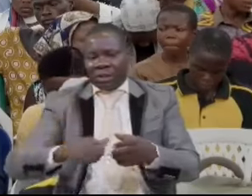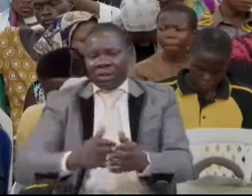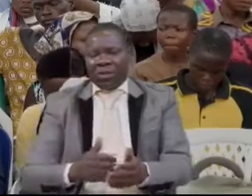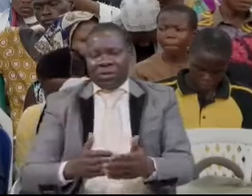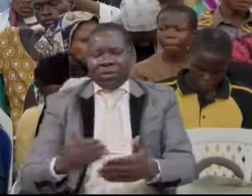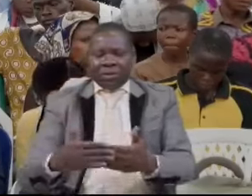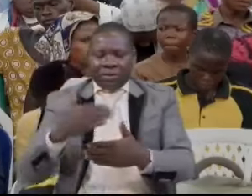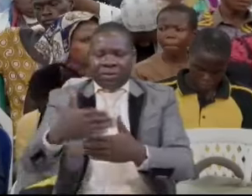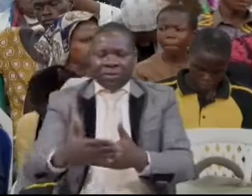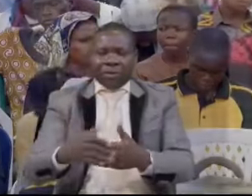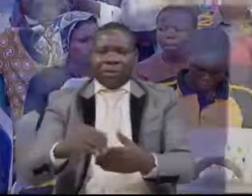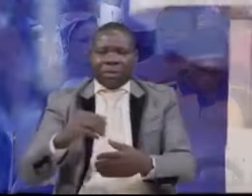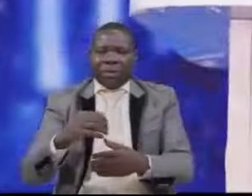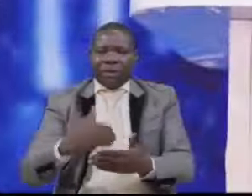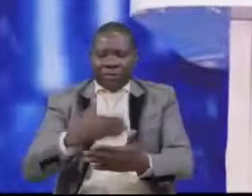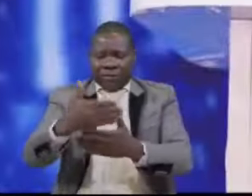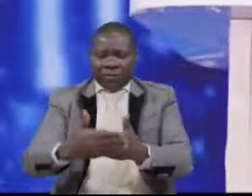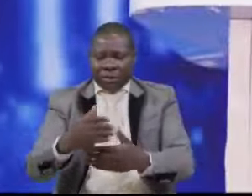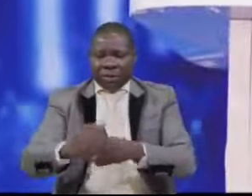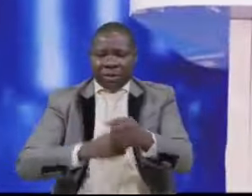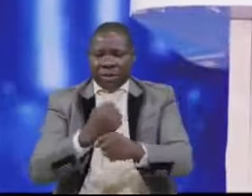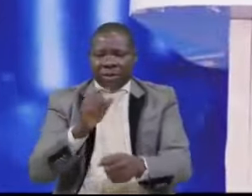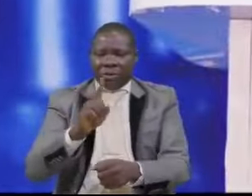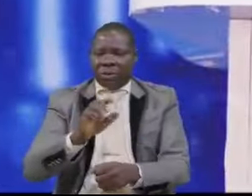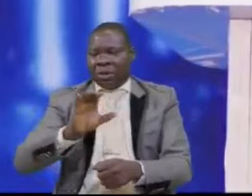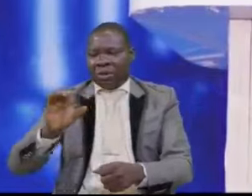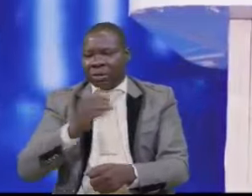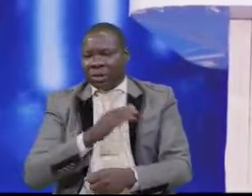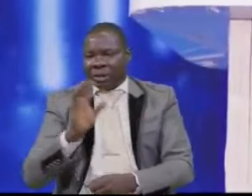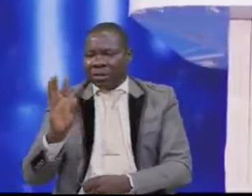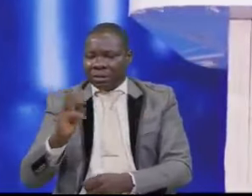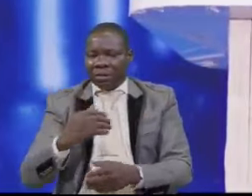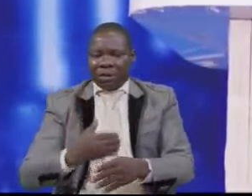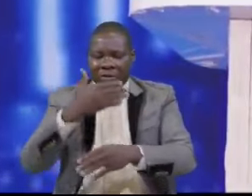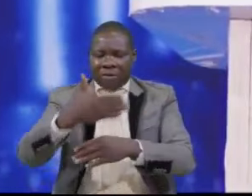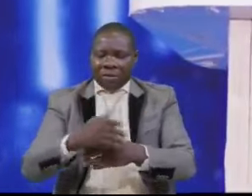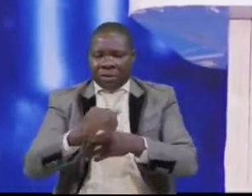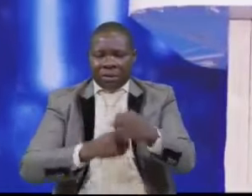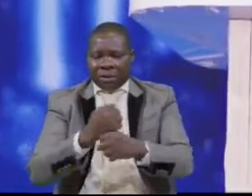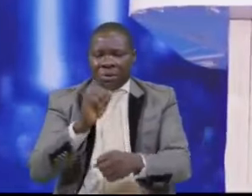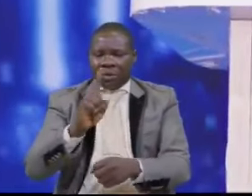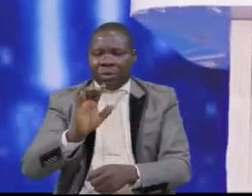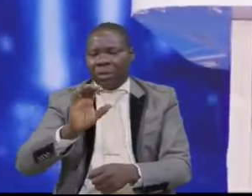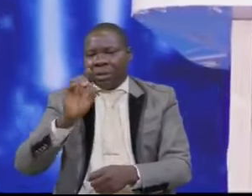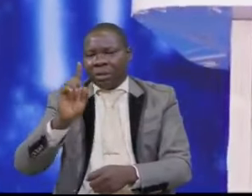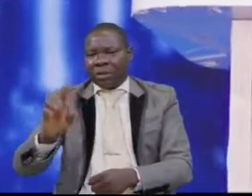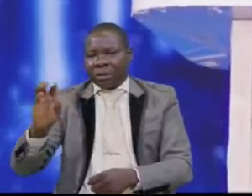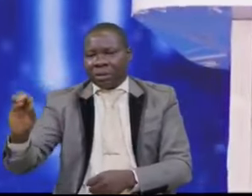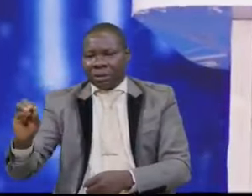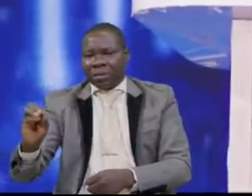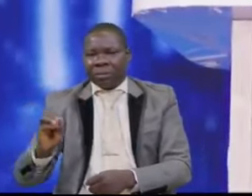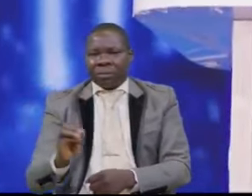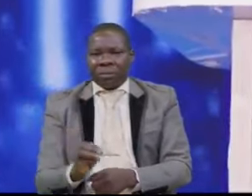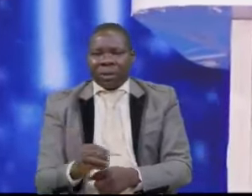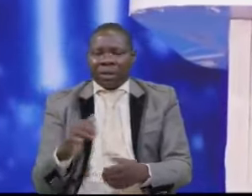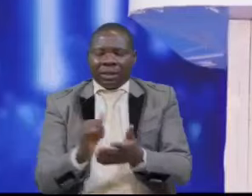106, the following year, 110. That kind of interest and increase is very slow,